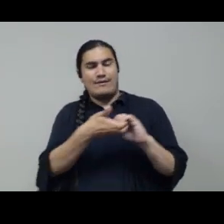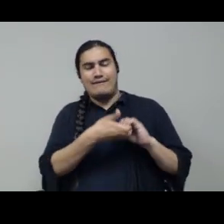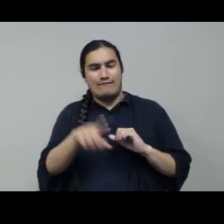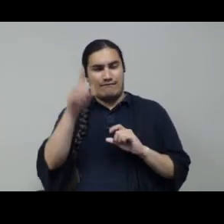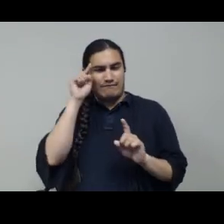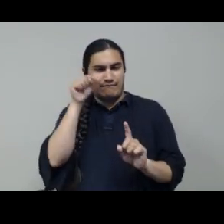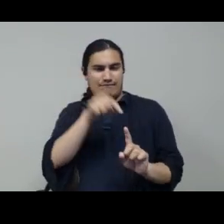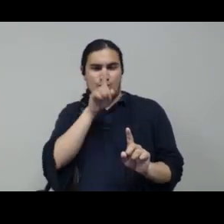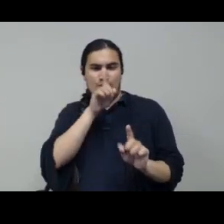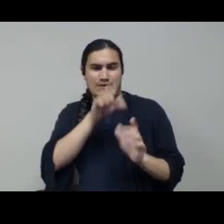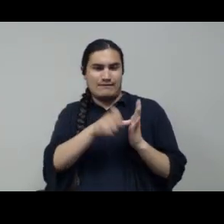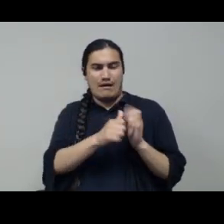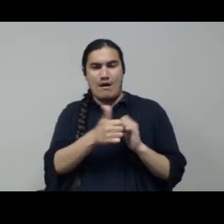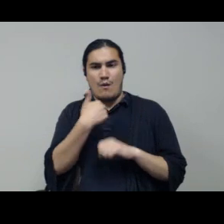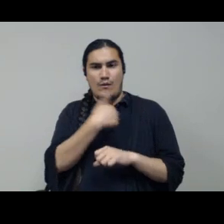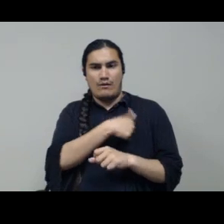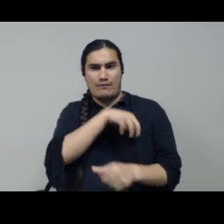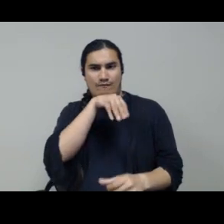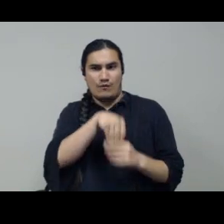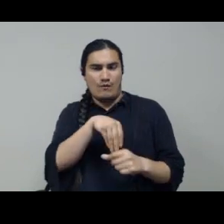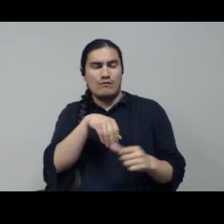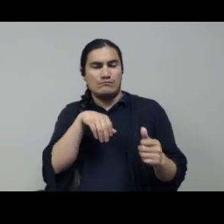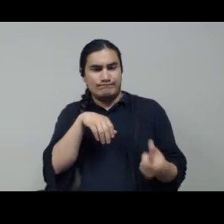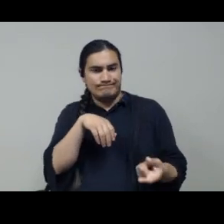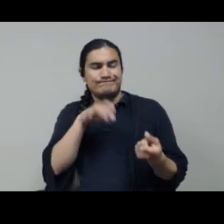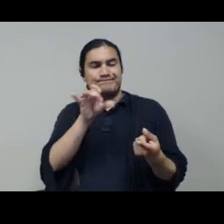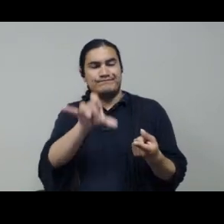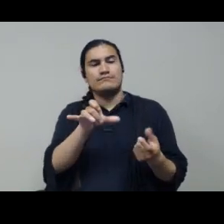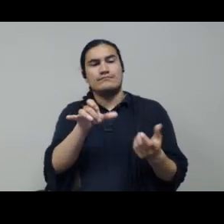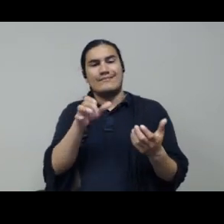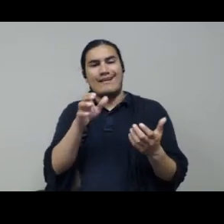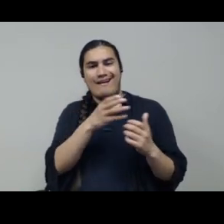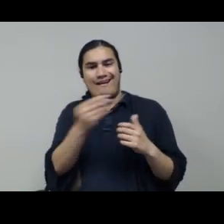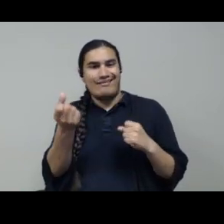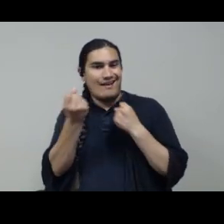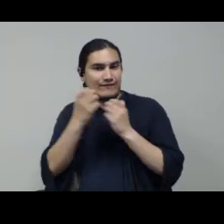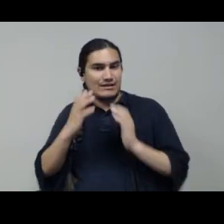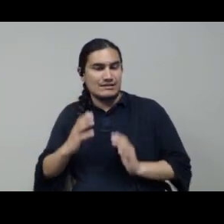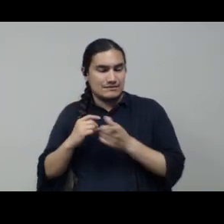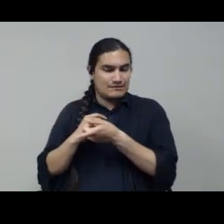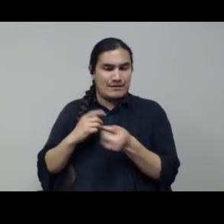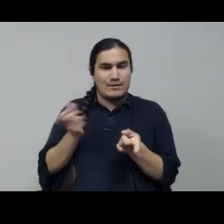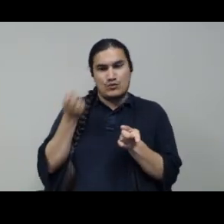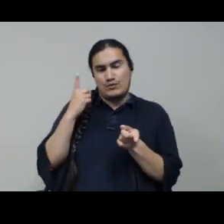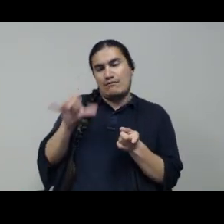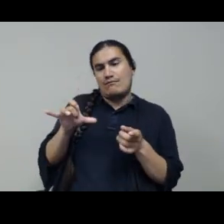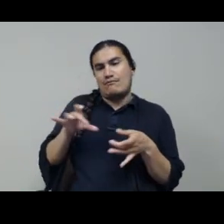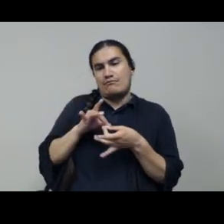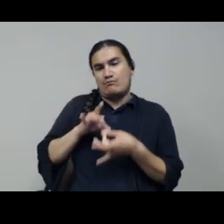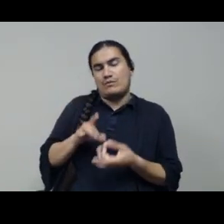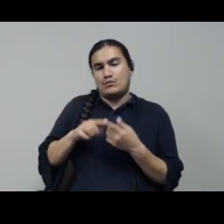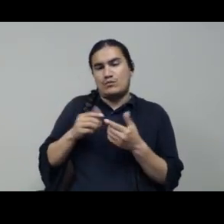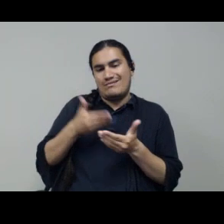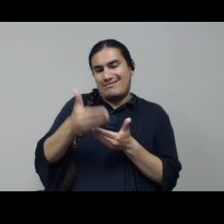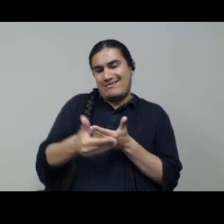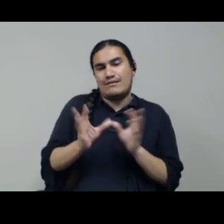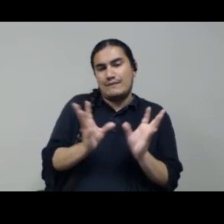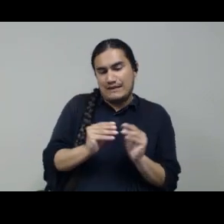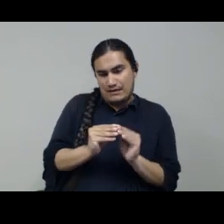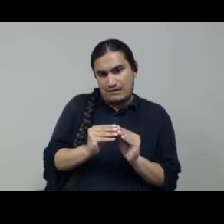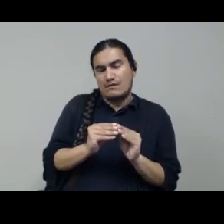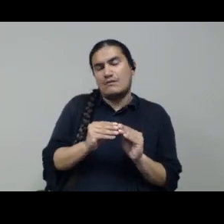about how we're participating, and the advocates understanding that the extension to this next meeting was to